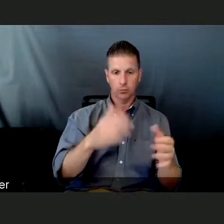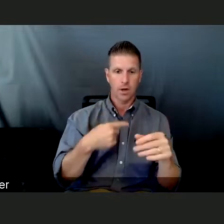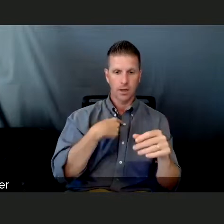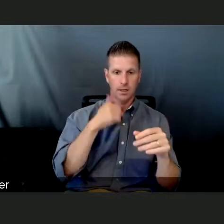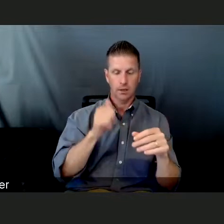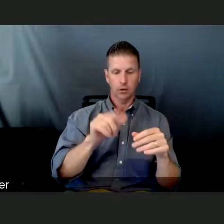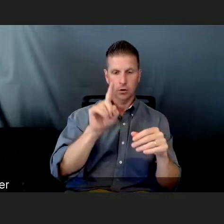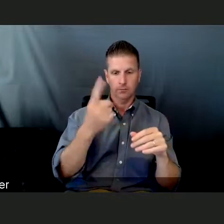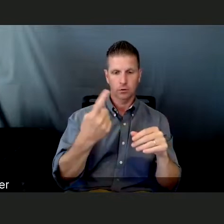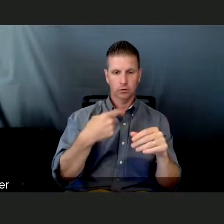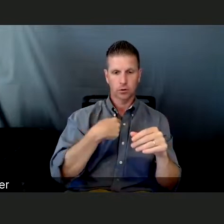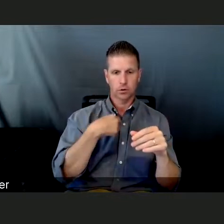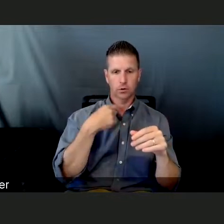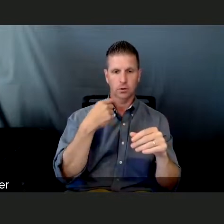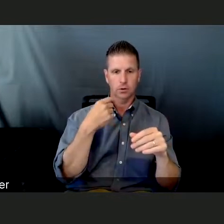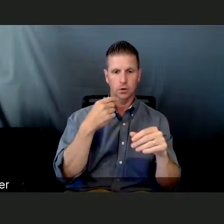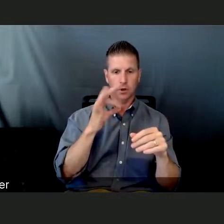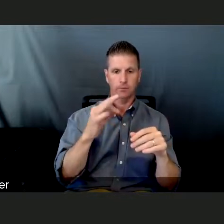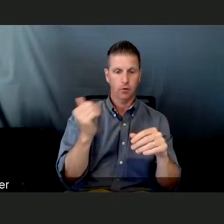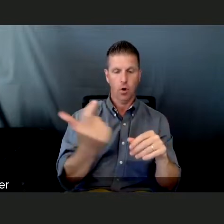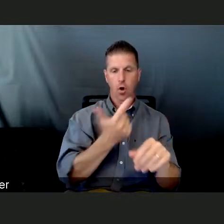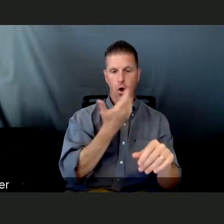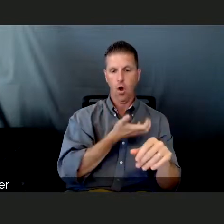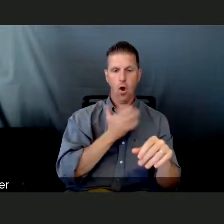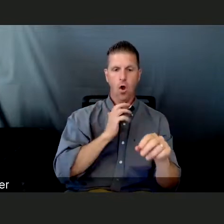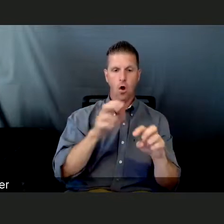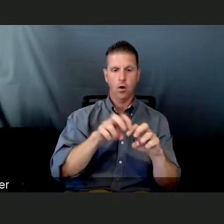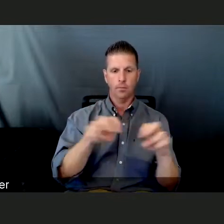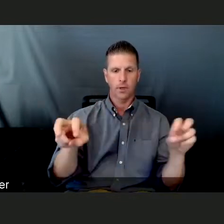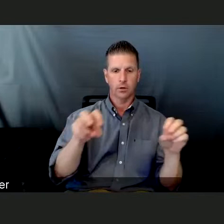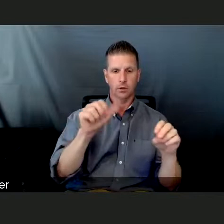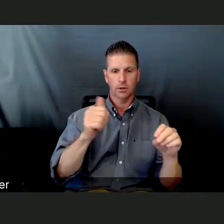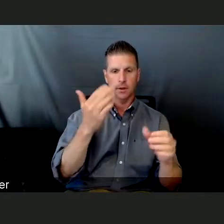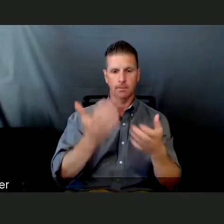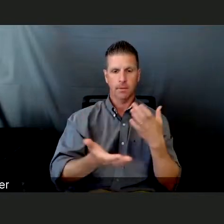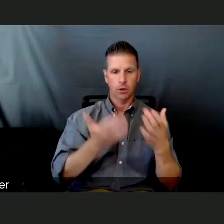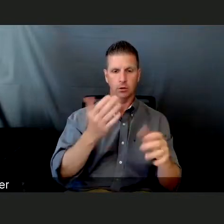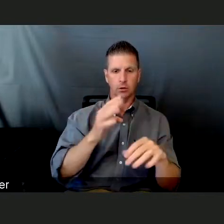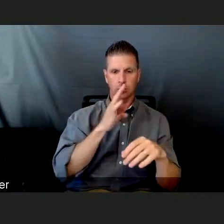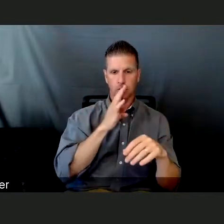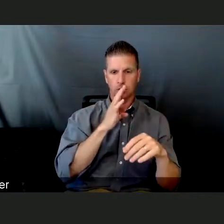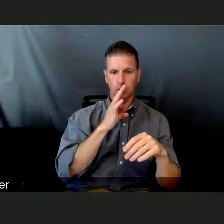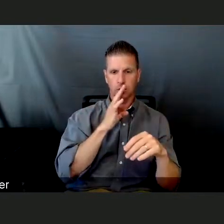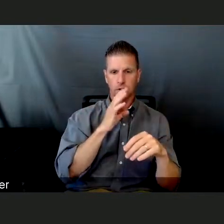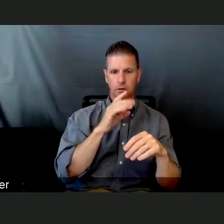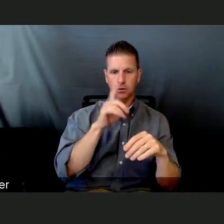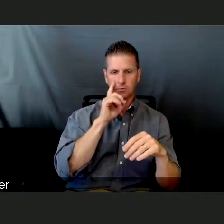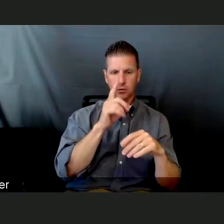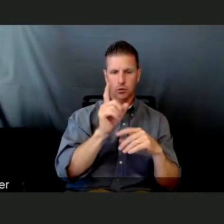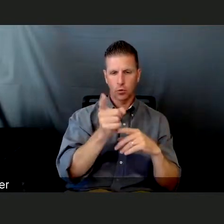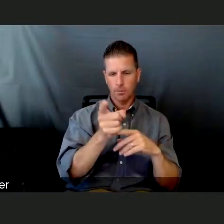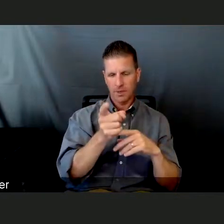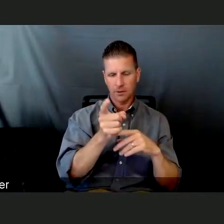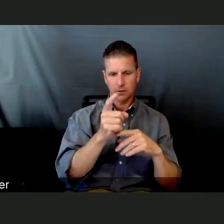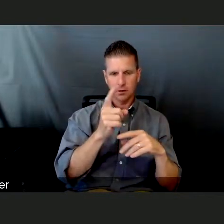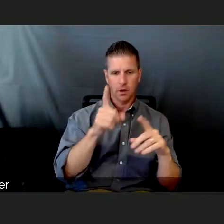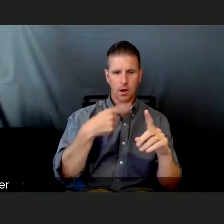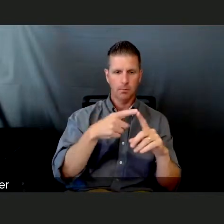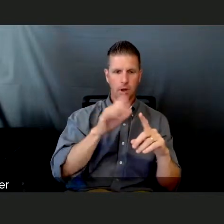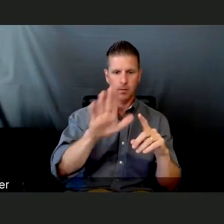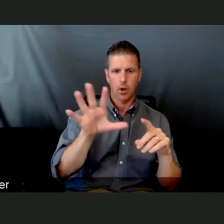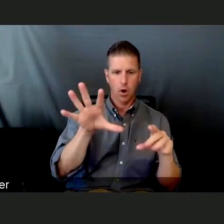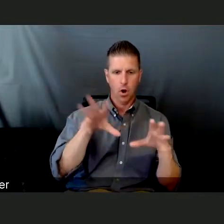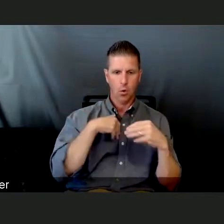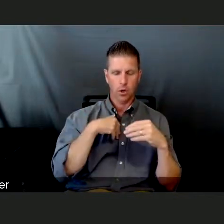And so I would like it if all of our panelists could maybe talk for a minute or so about their